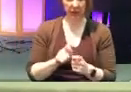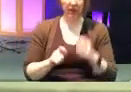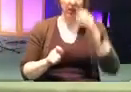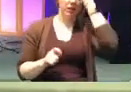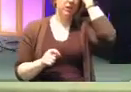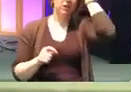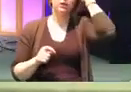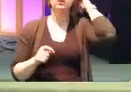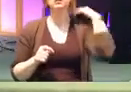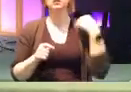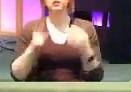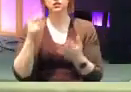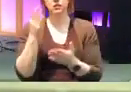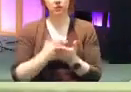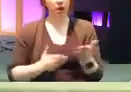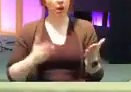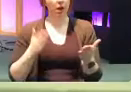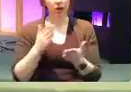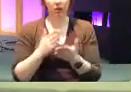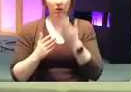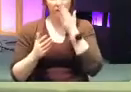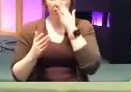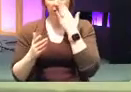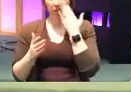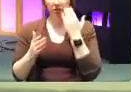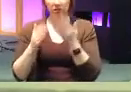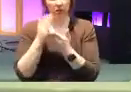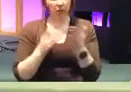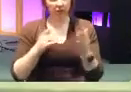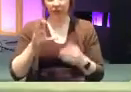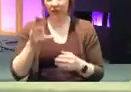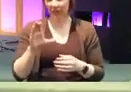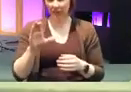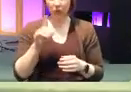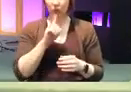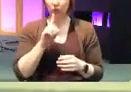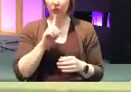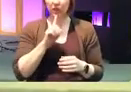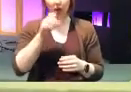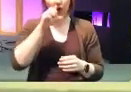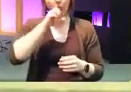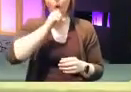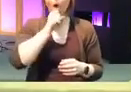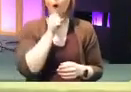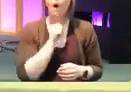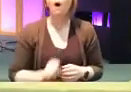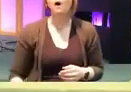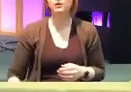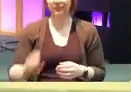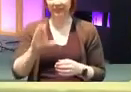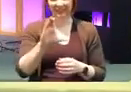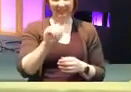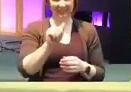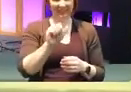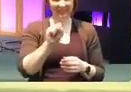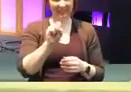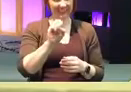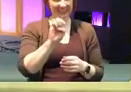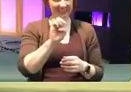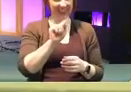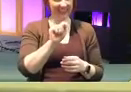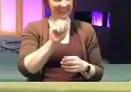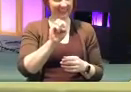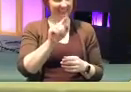accusation, and we recorded the services. Some of you remember cassette tapes. Remember those ancient dinosaurs? They're about that big. You don't worry about it.